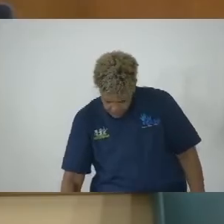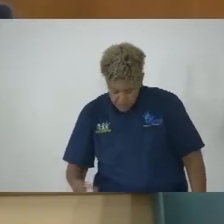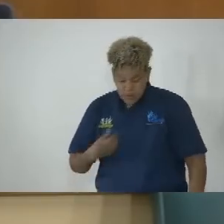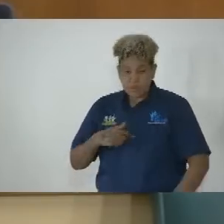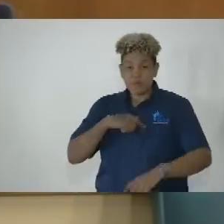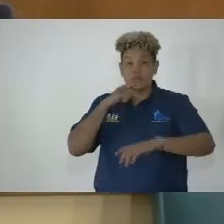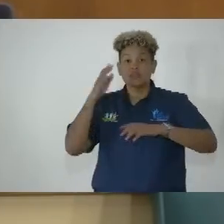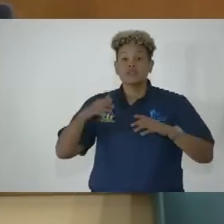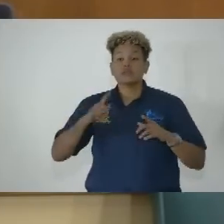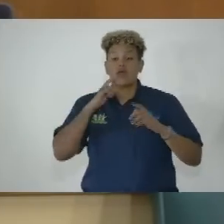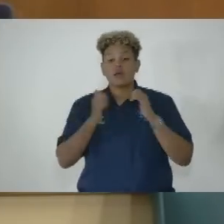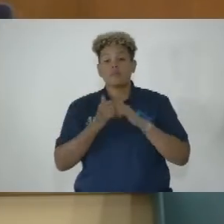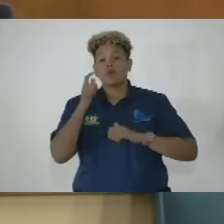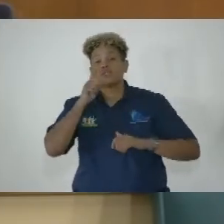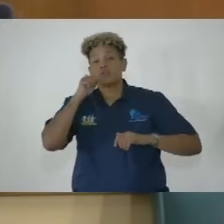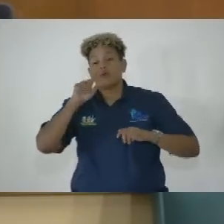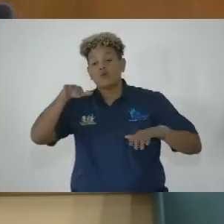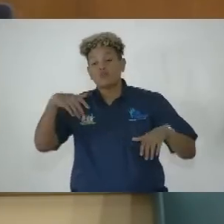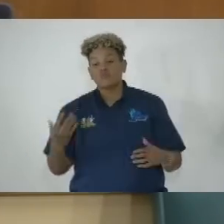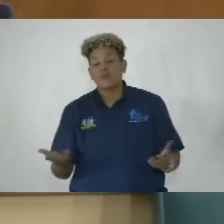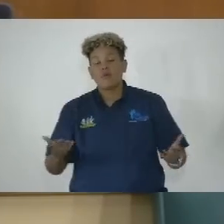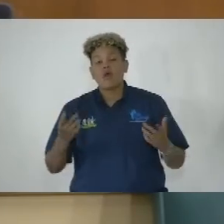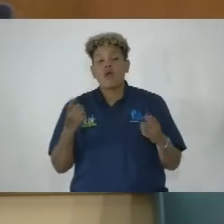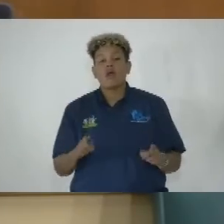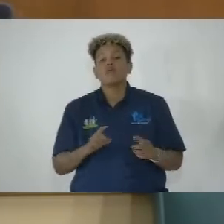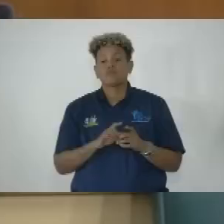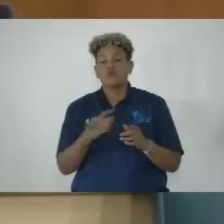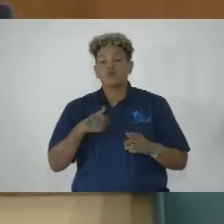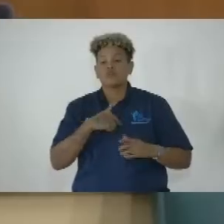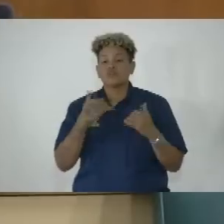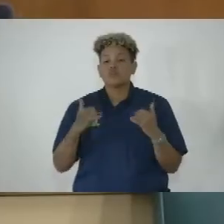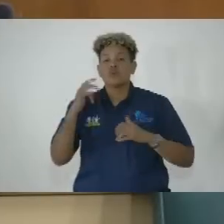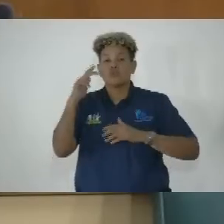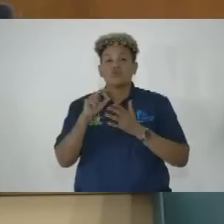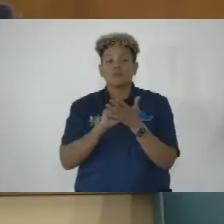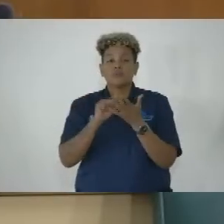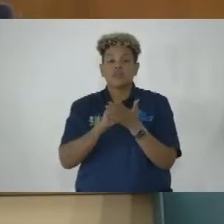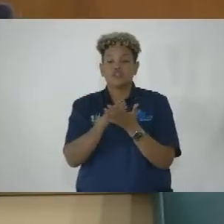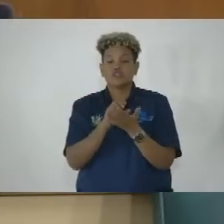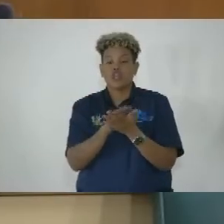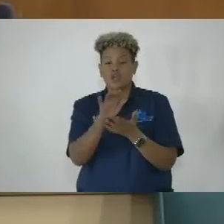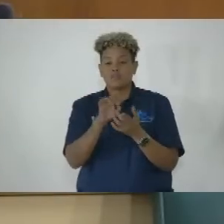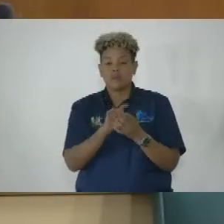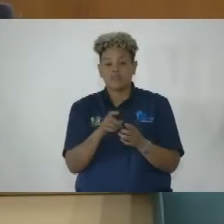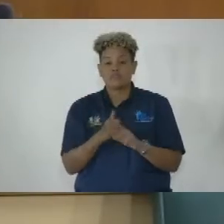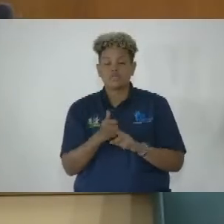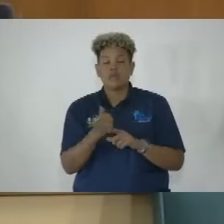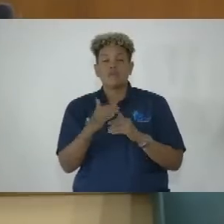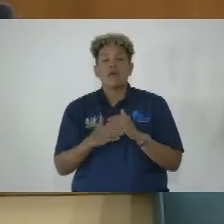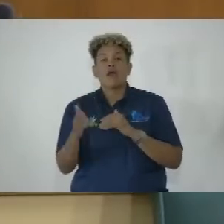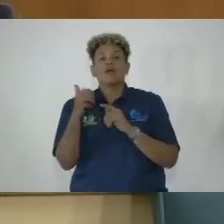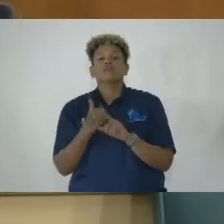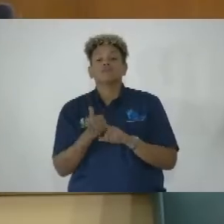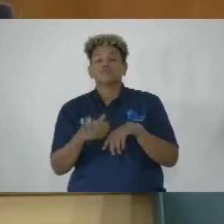is coming to us now is a 3-page document after